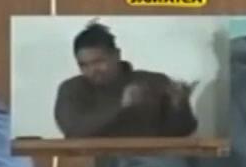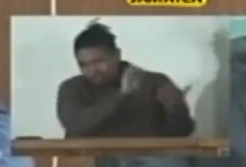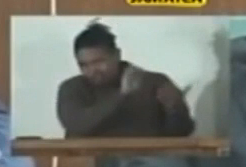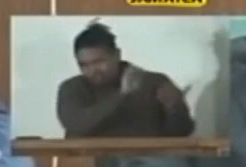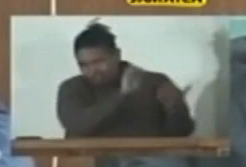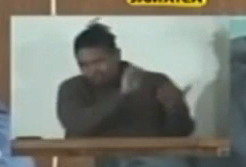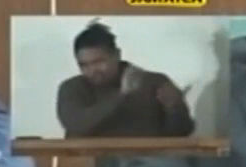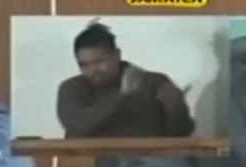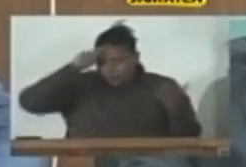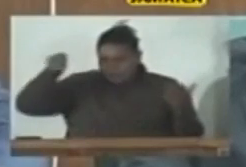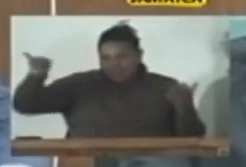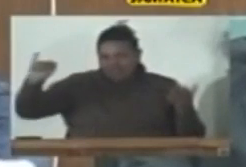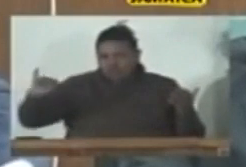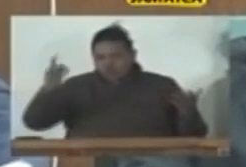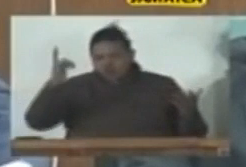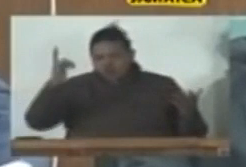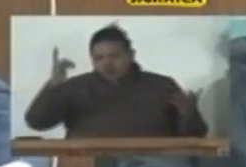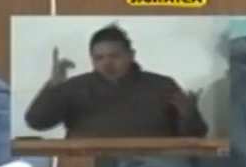the people, Minister.